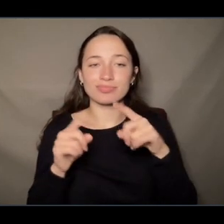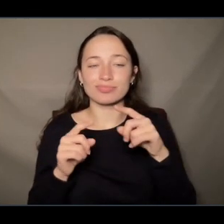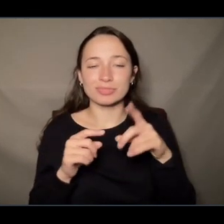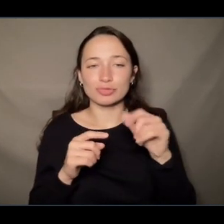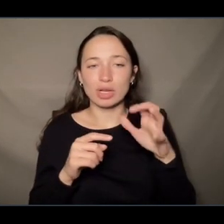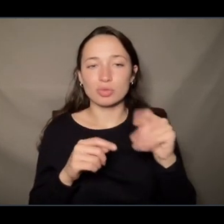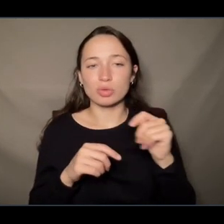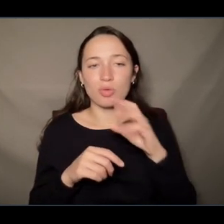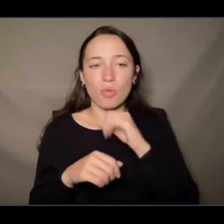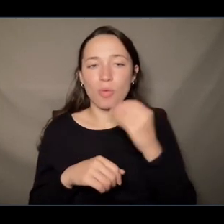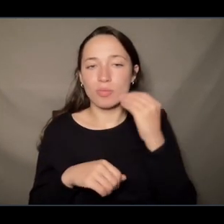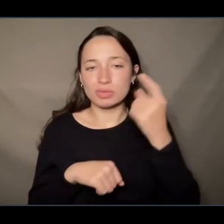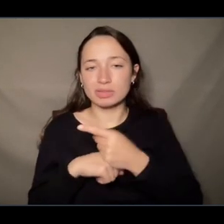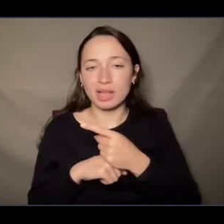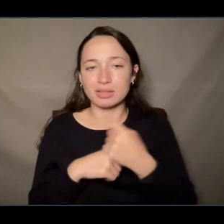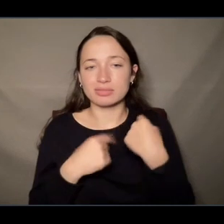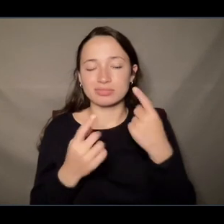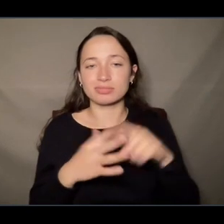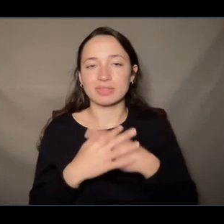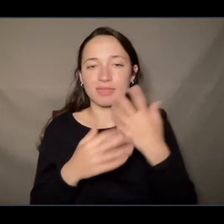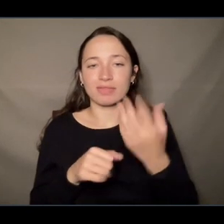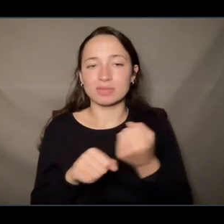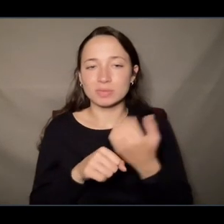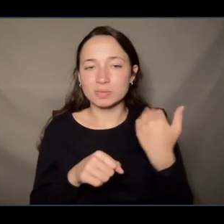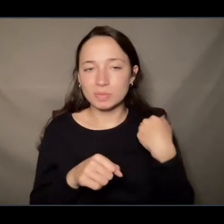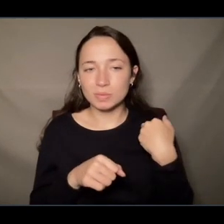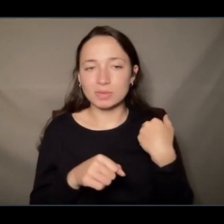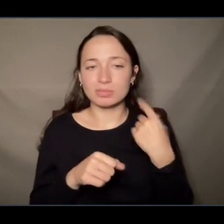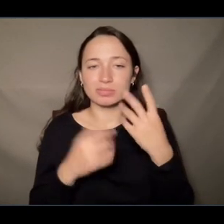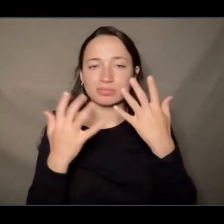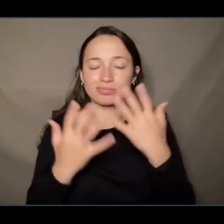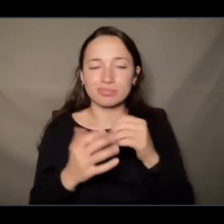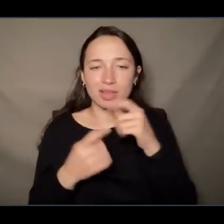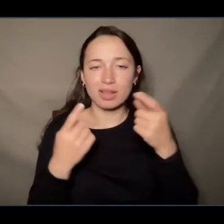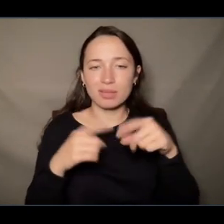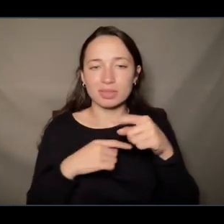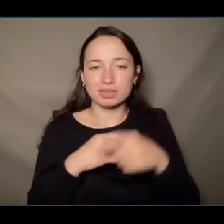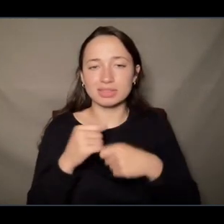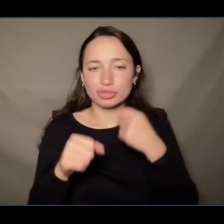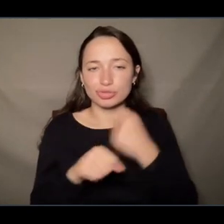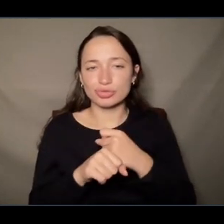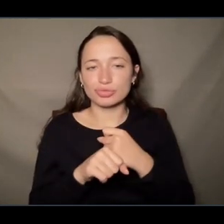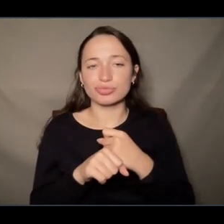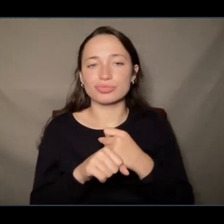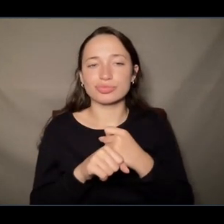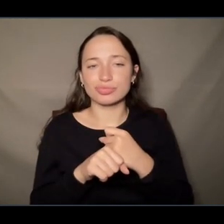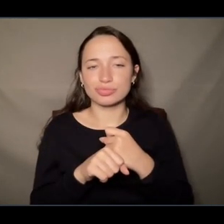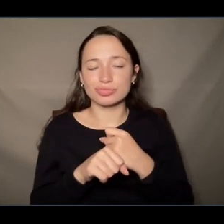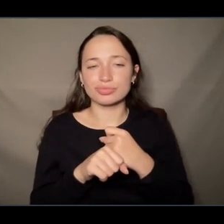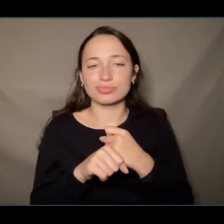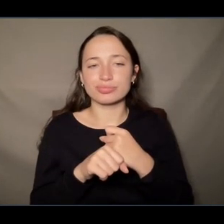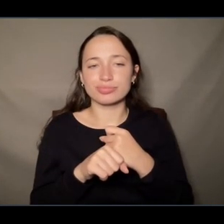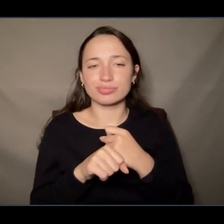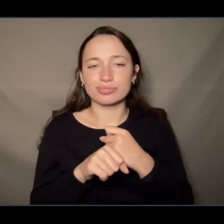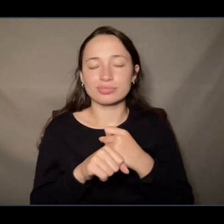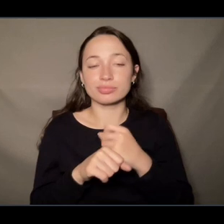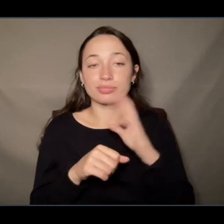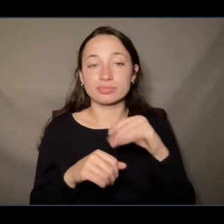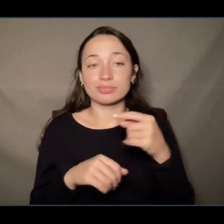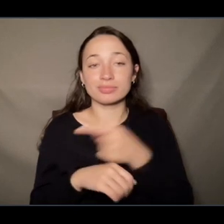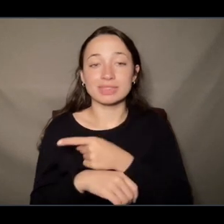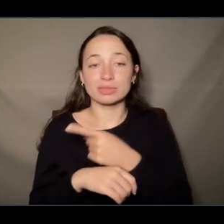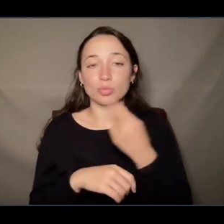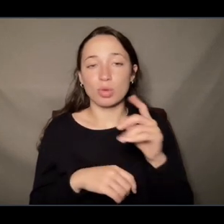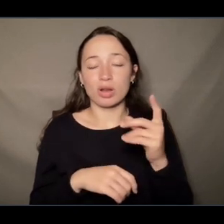Homes Day since we began 5 years ago. I'm really sad that it's not happening this year, but, and this